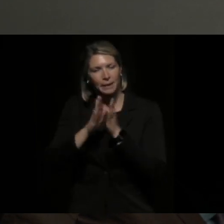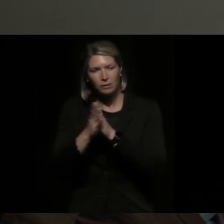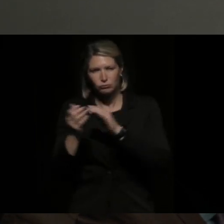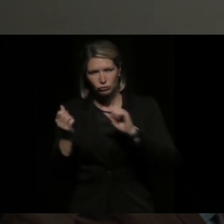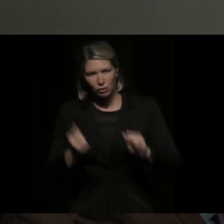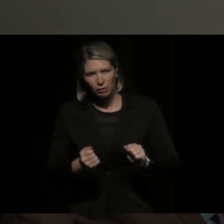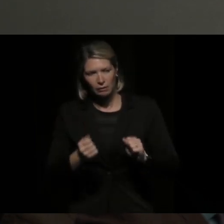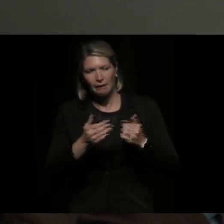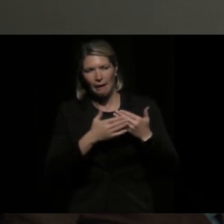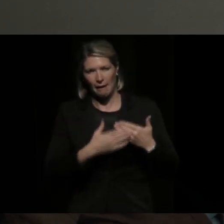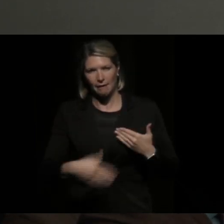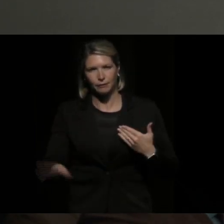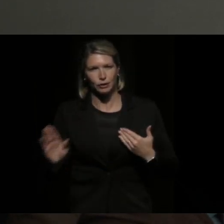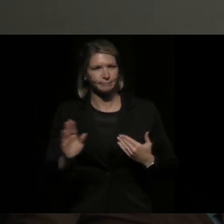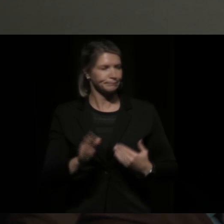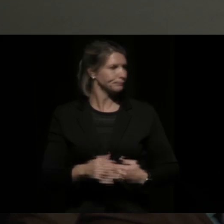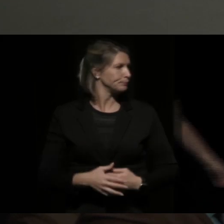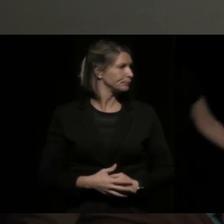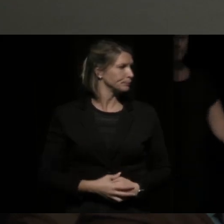much.